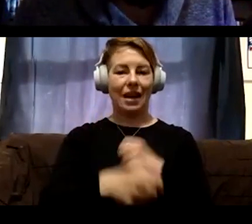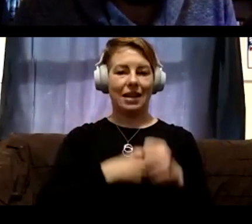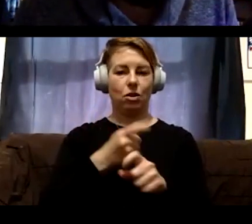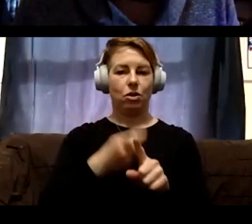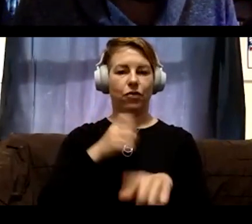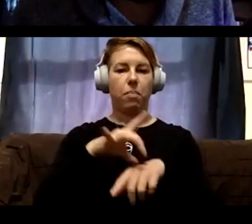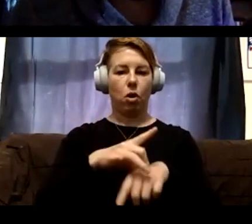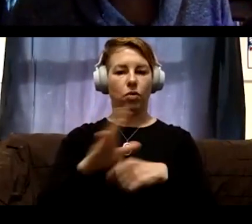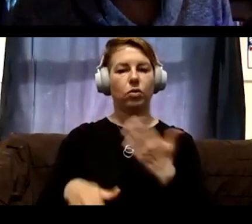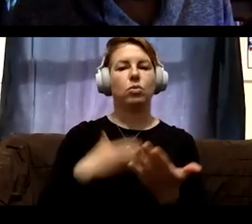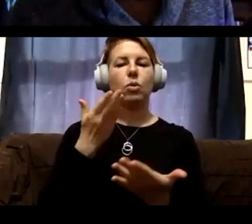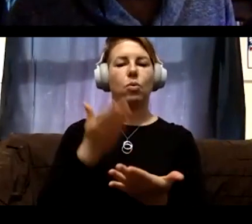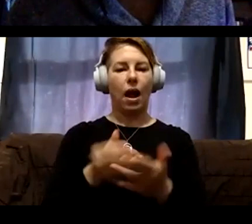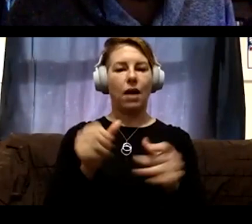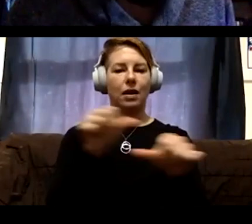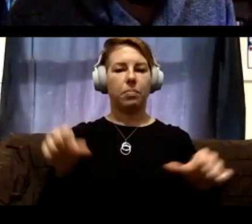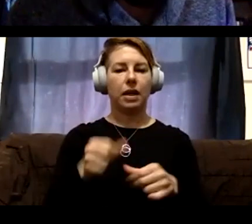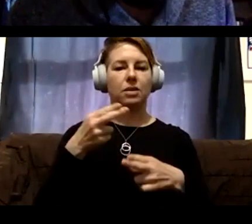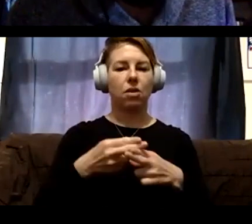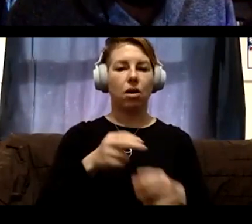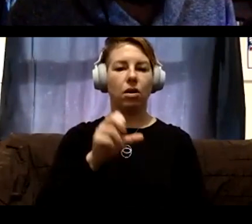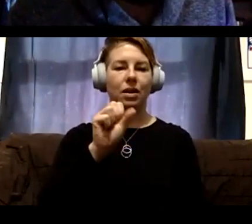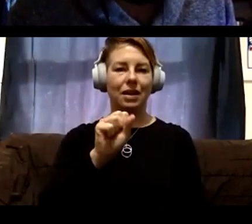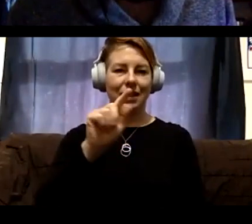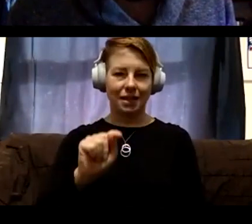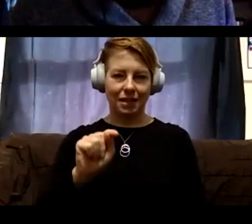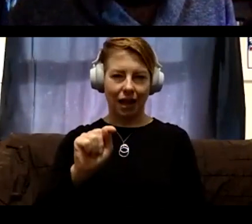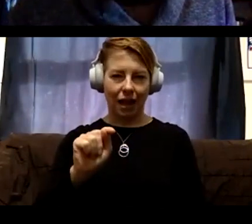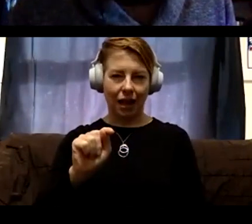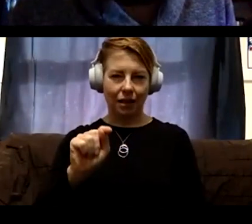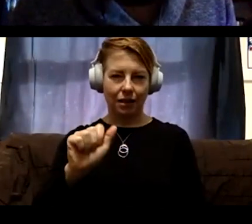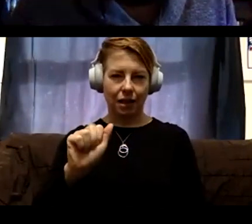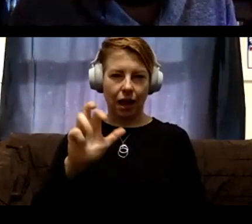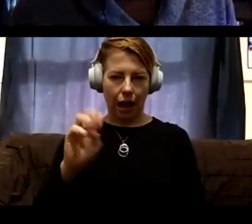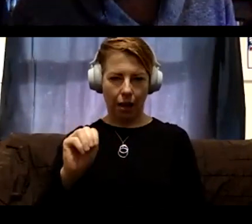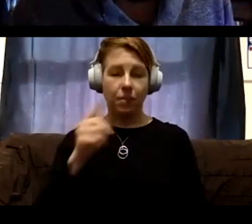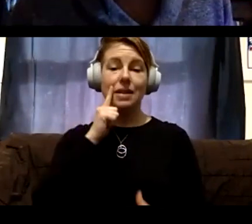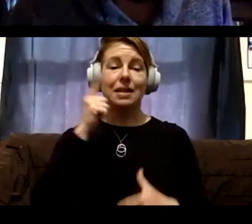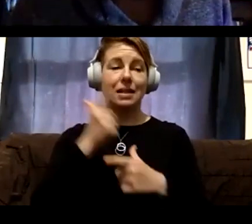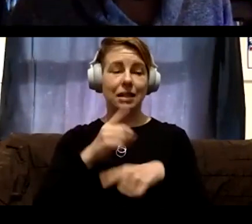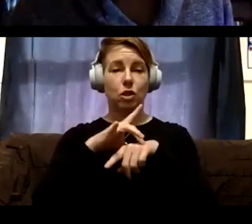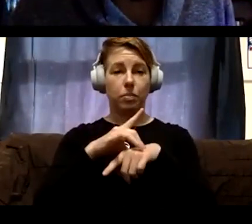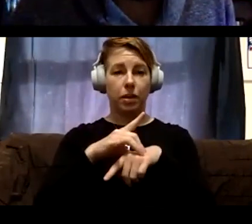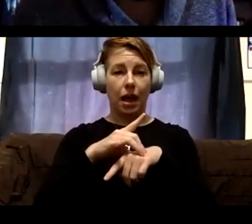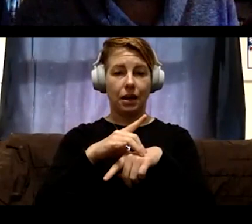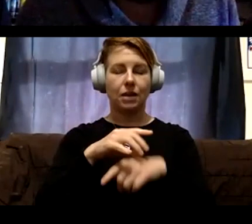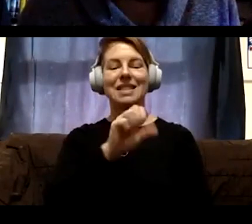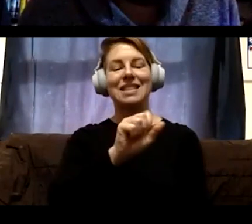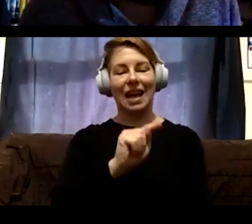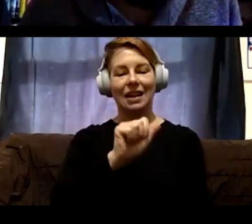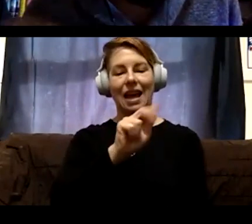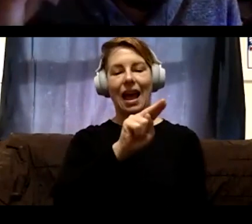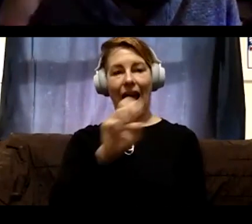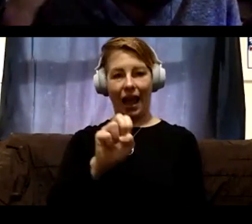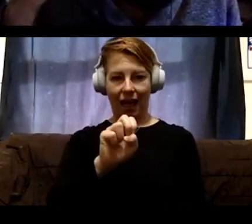planet, part of a dyad. Its sister planet is Saint Croix. Now, Saint Anne was originally settled by